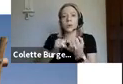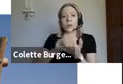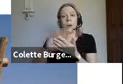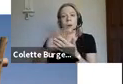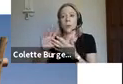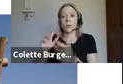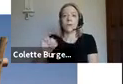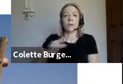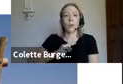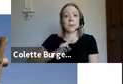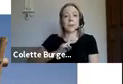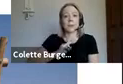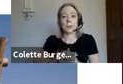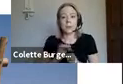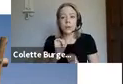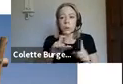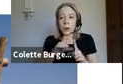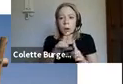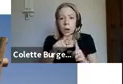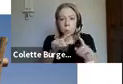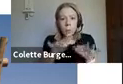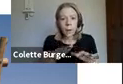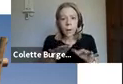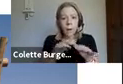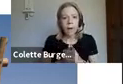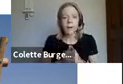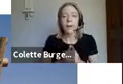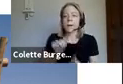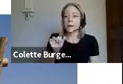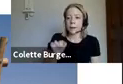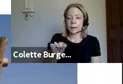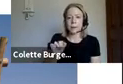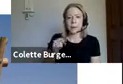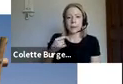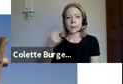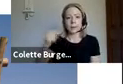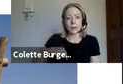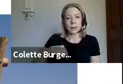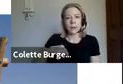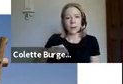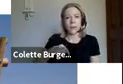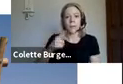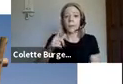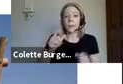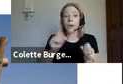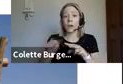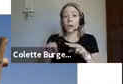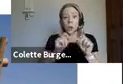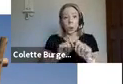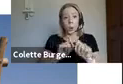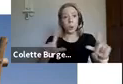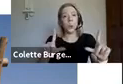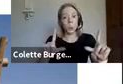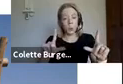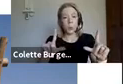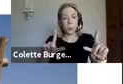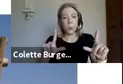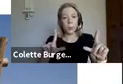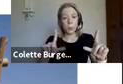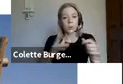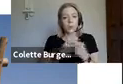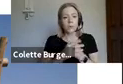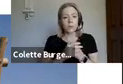So do we have you online, Duncan? Yeah, I've opened my video and unmuted,